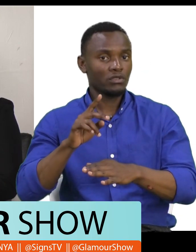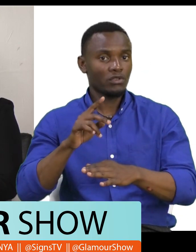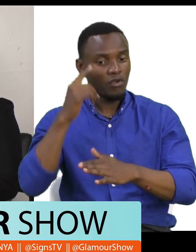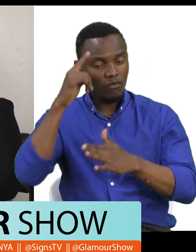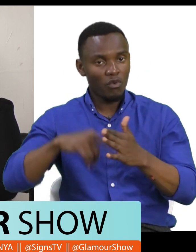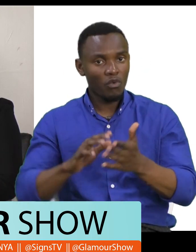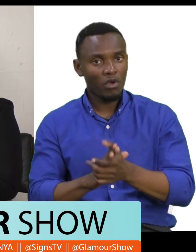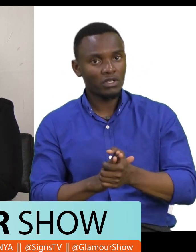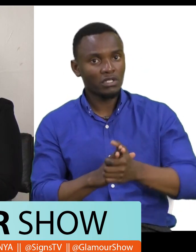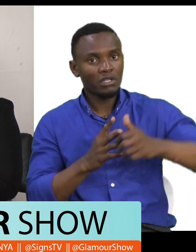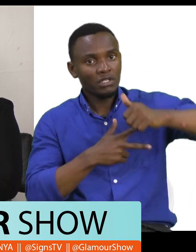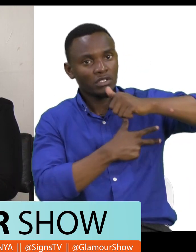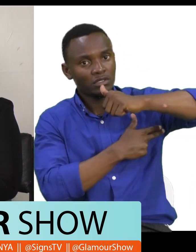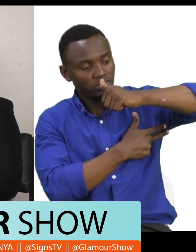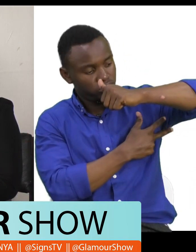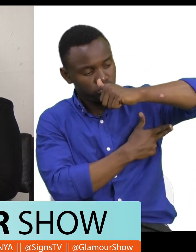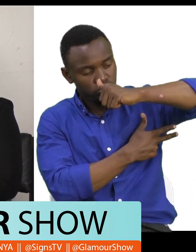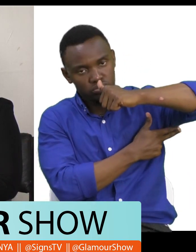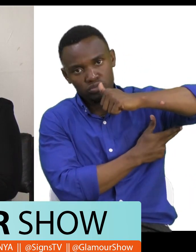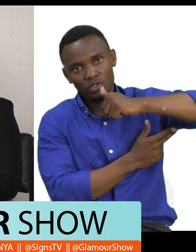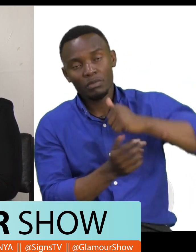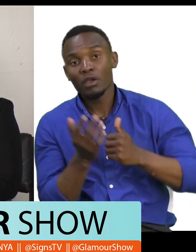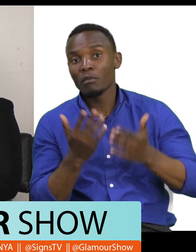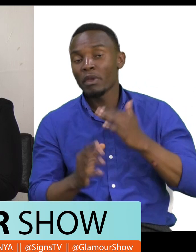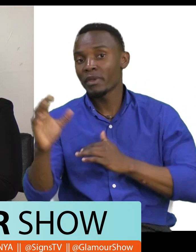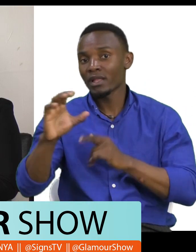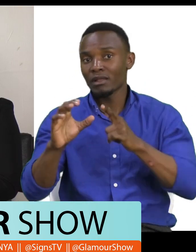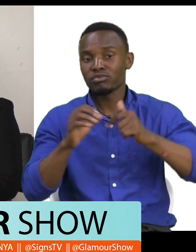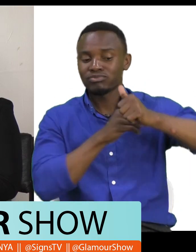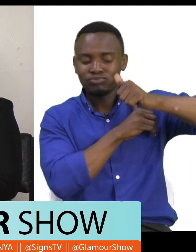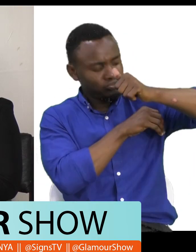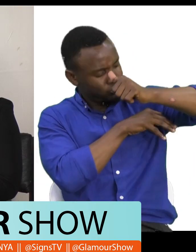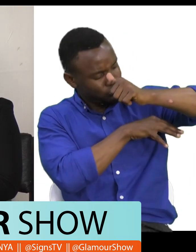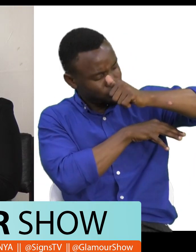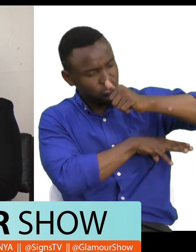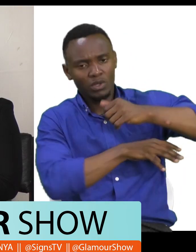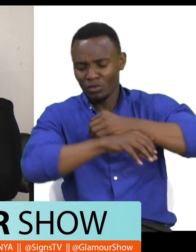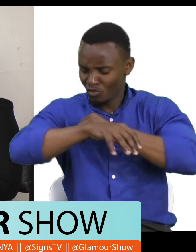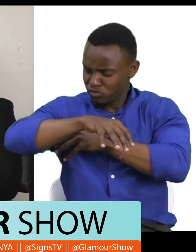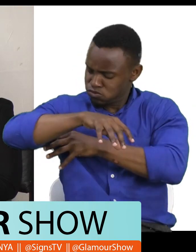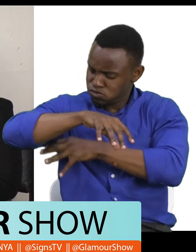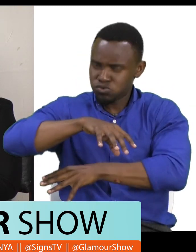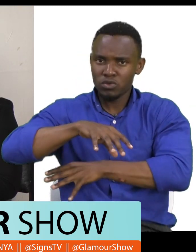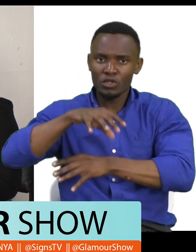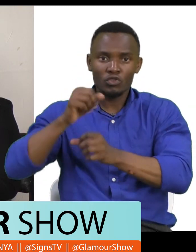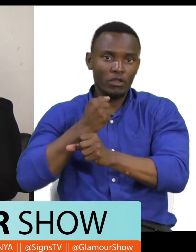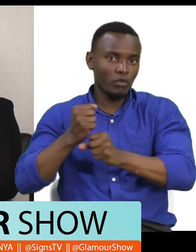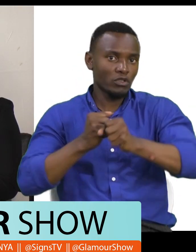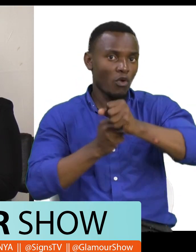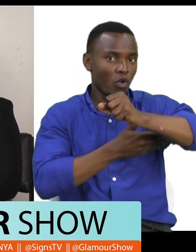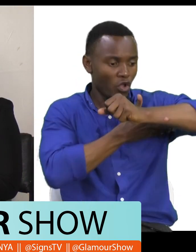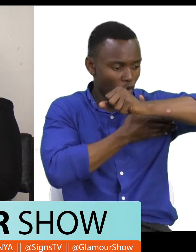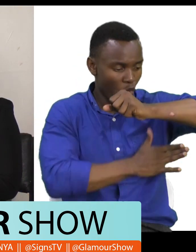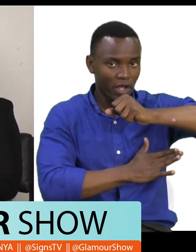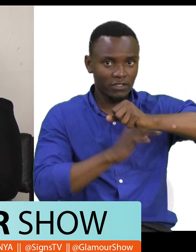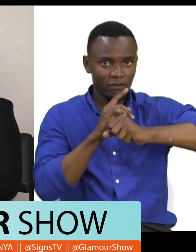it to trim the hair. So you can find that the client has a long hair, so you cannot be able to wax long